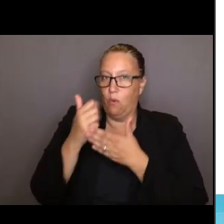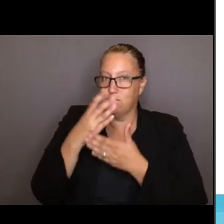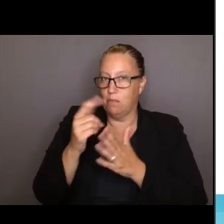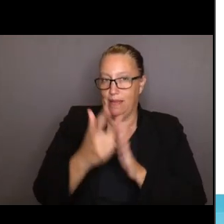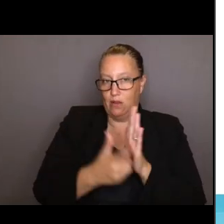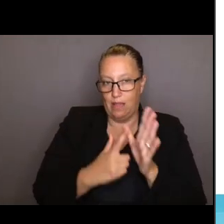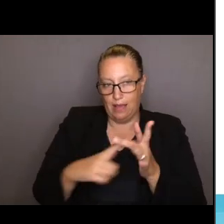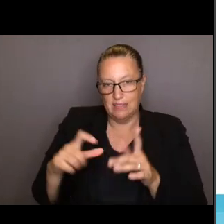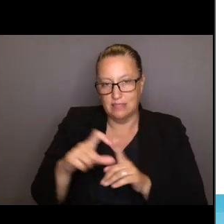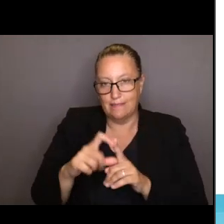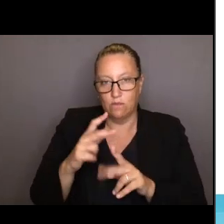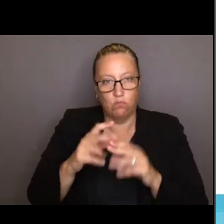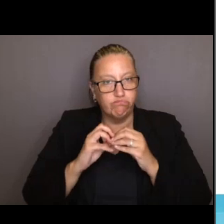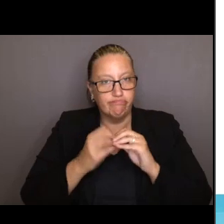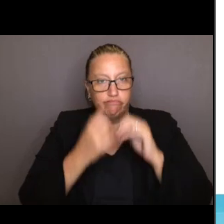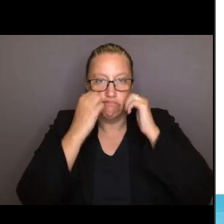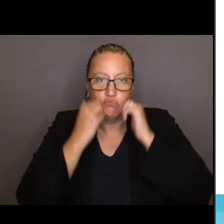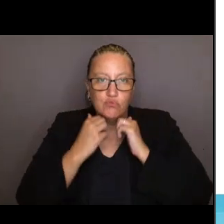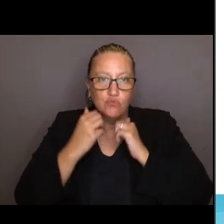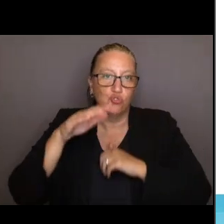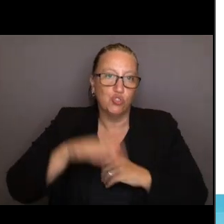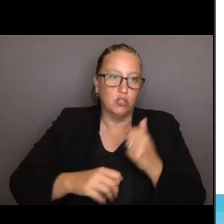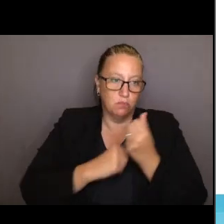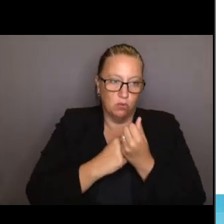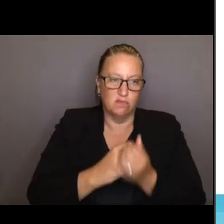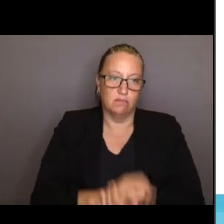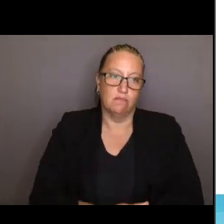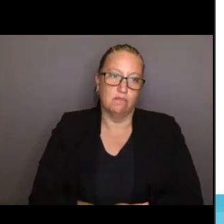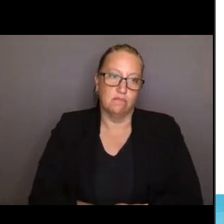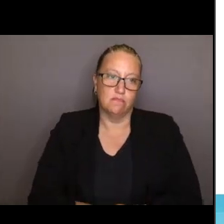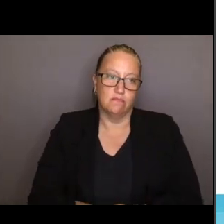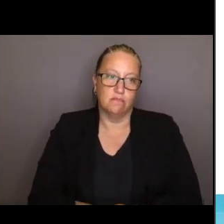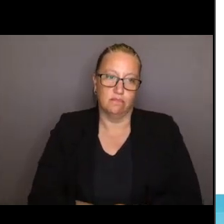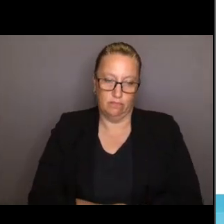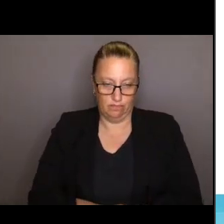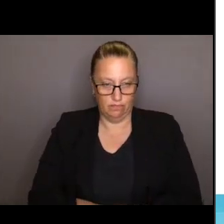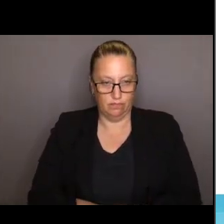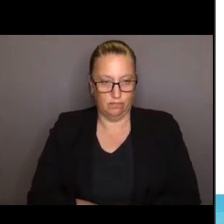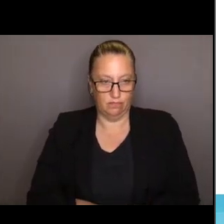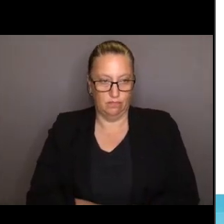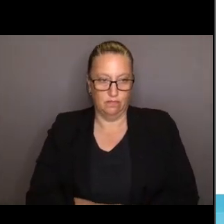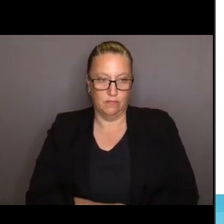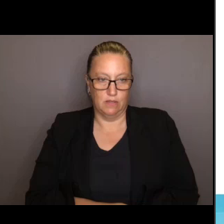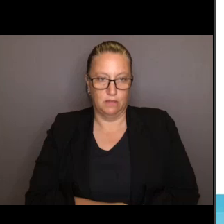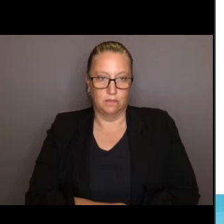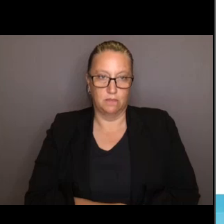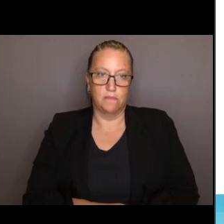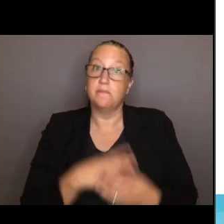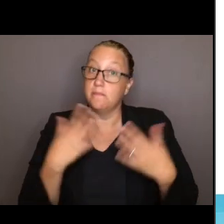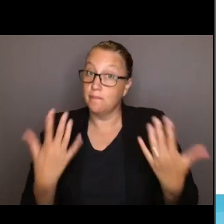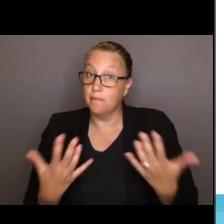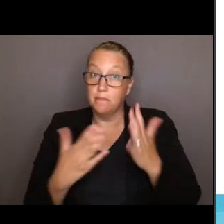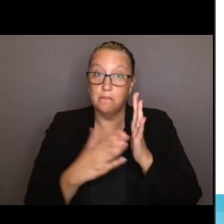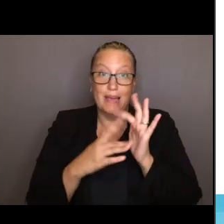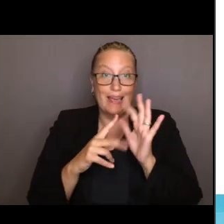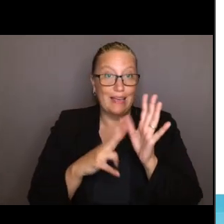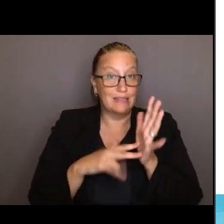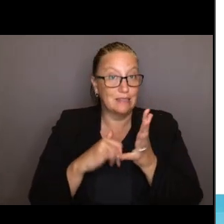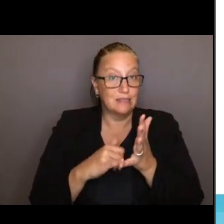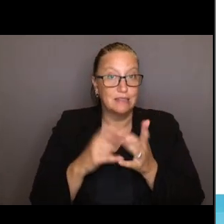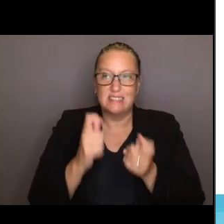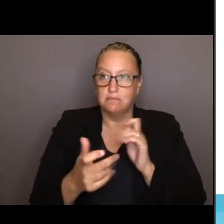I'm not going to go too much into this, but I'll just briefly go through them. So the means test,